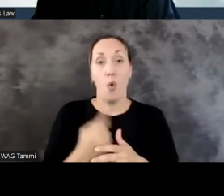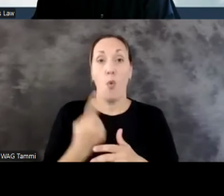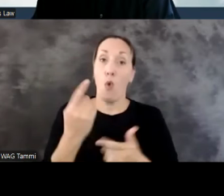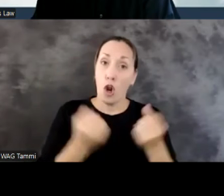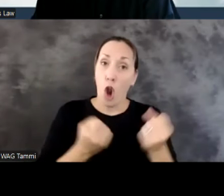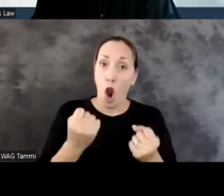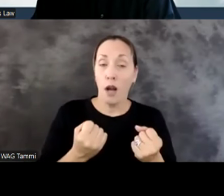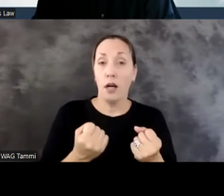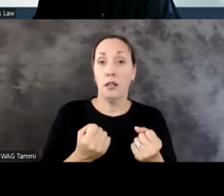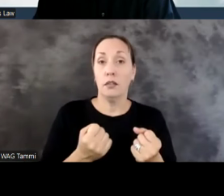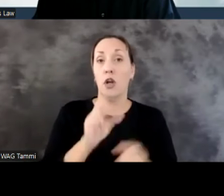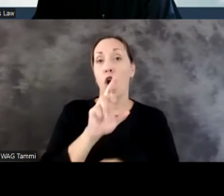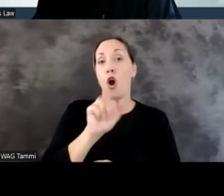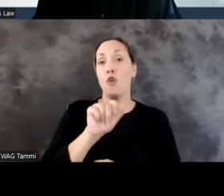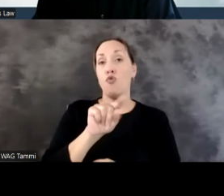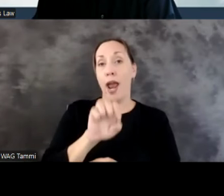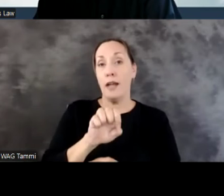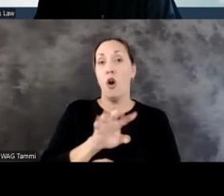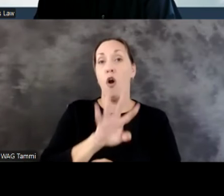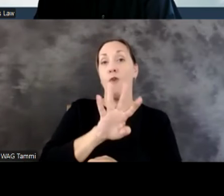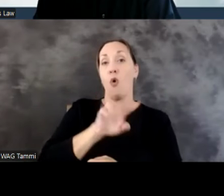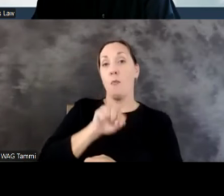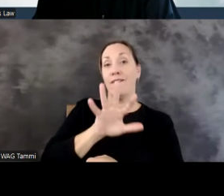car maybe rated 4.5 stars,